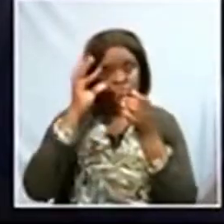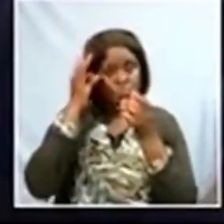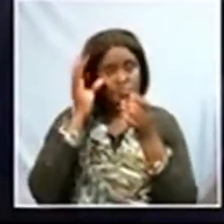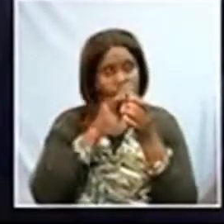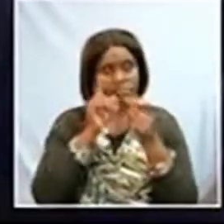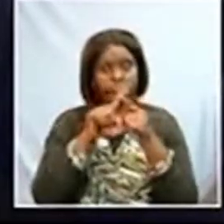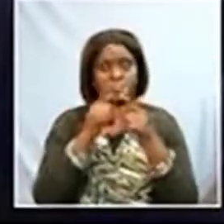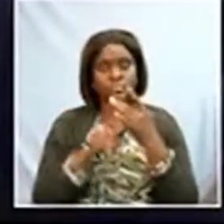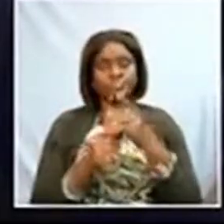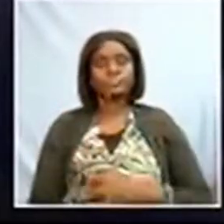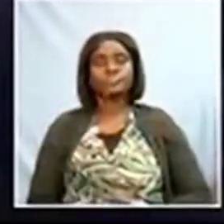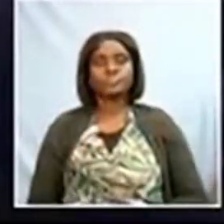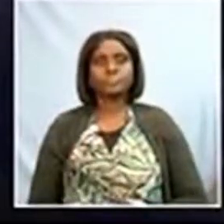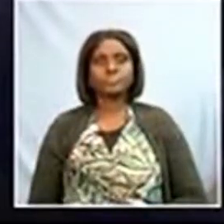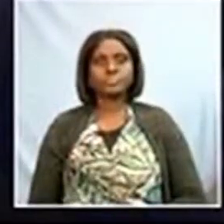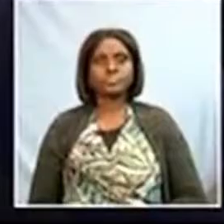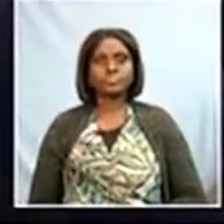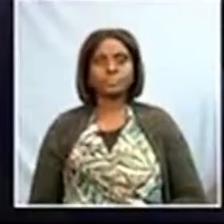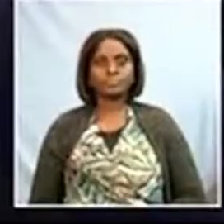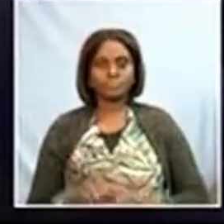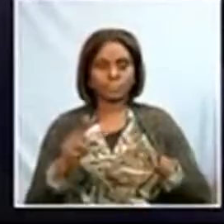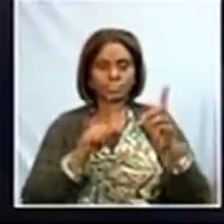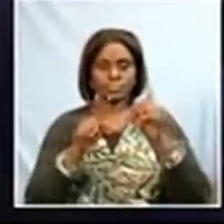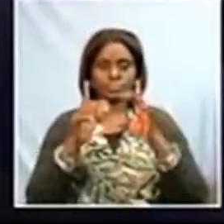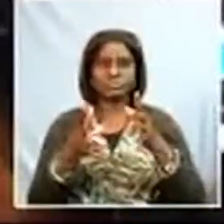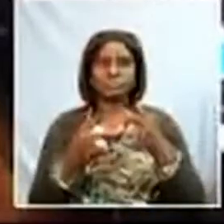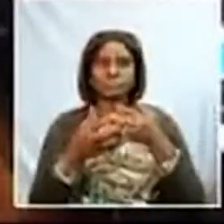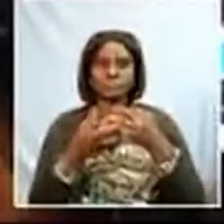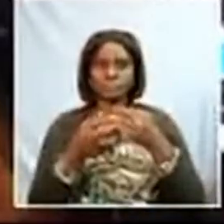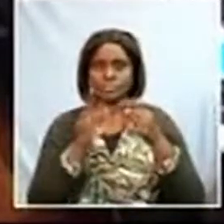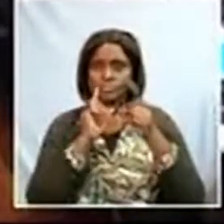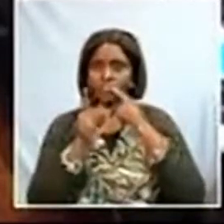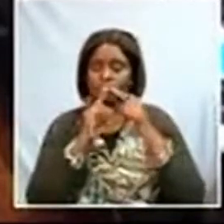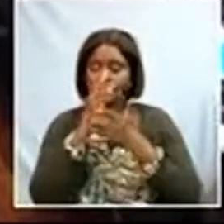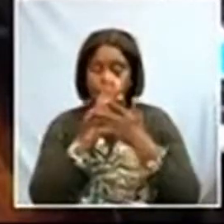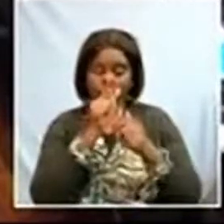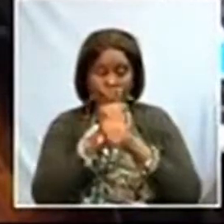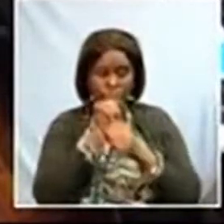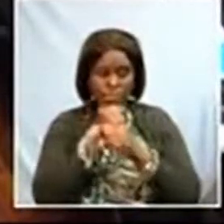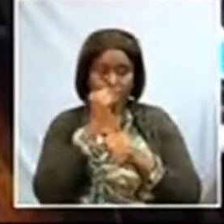but Director Engineering said some works were done.